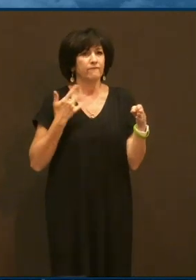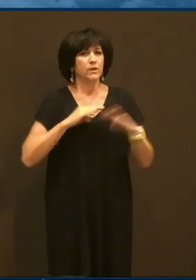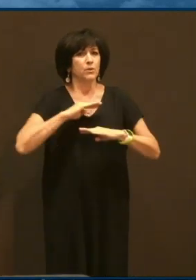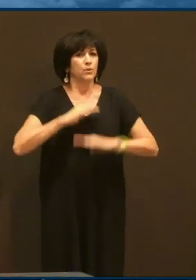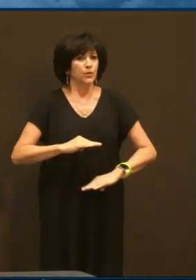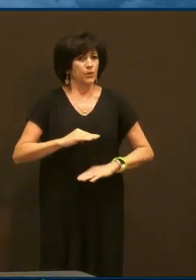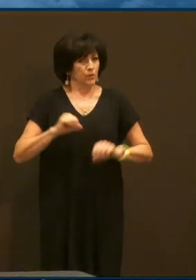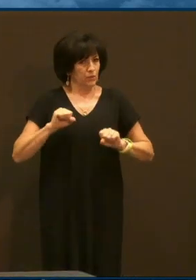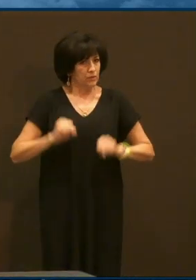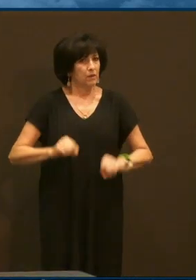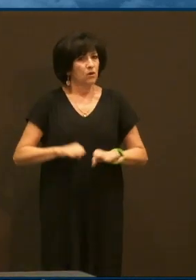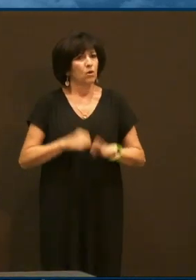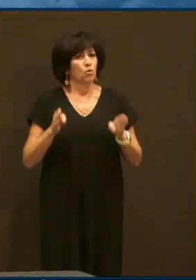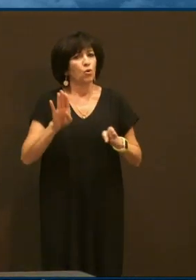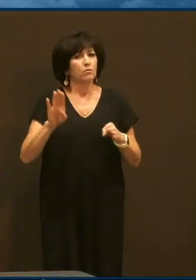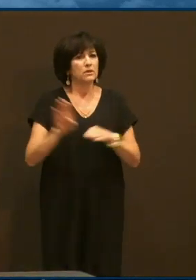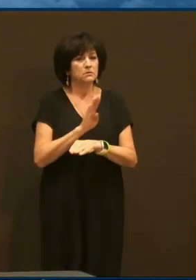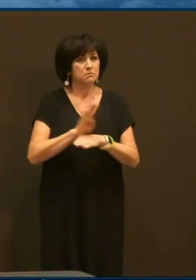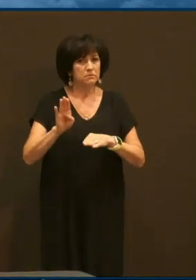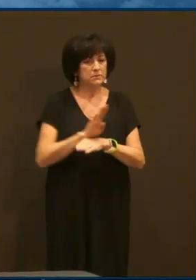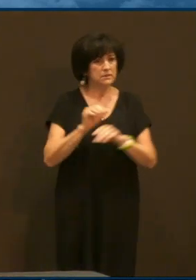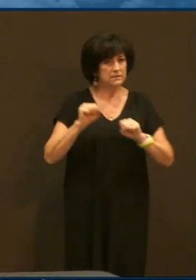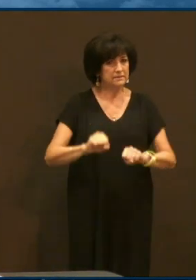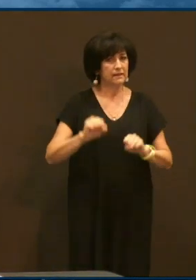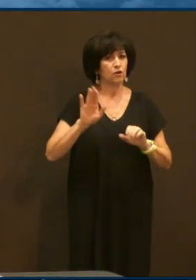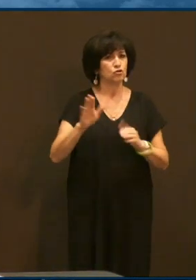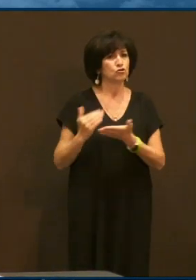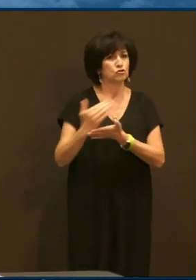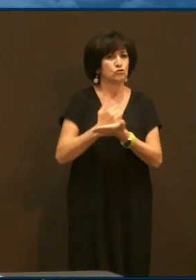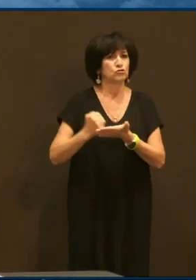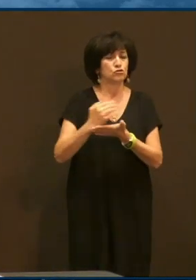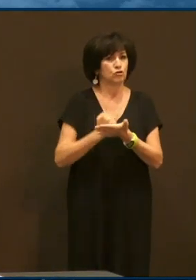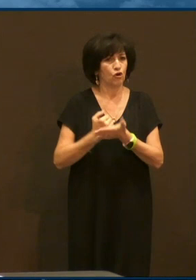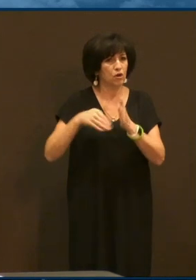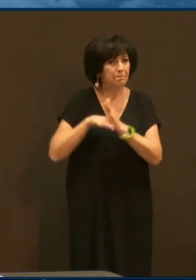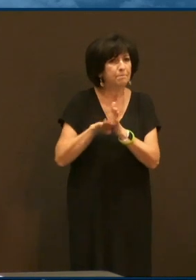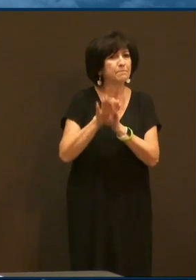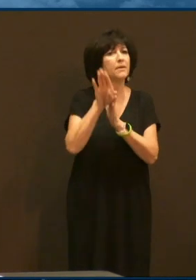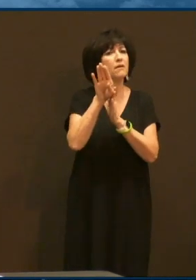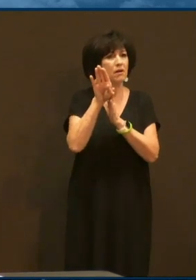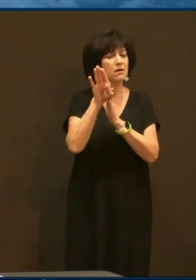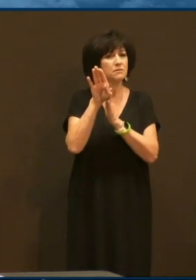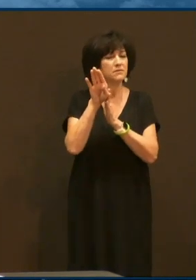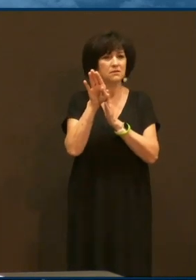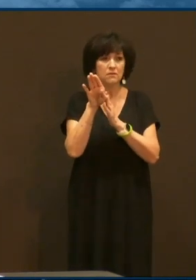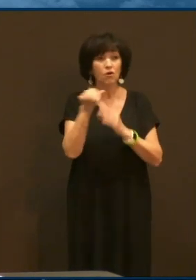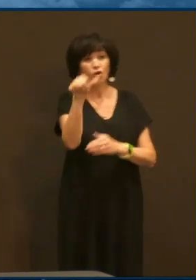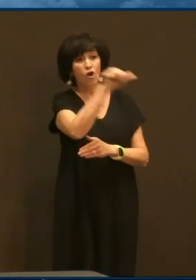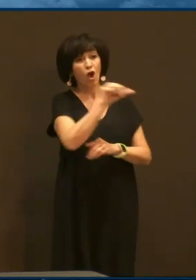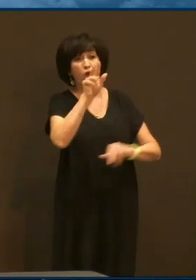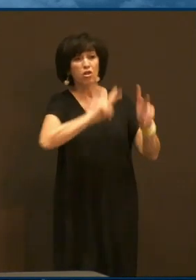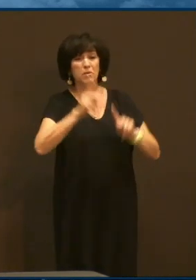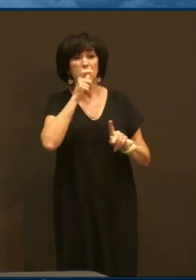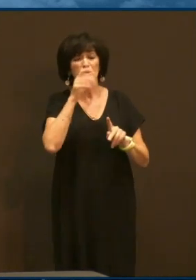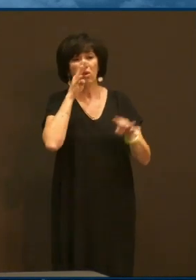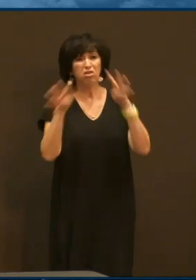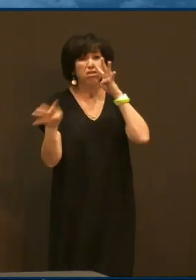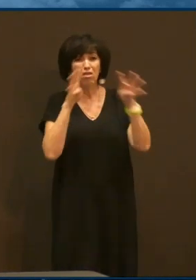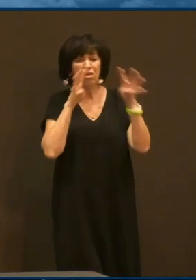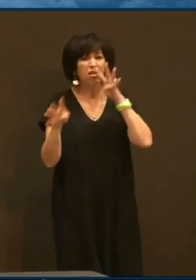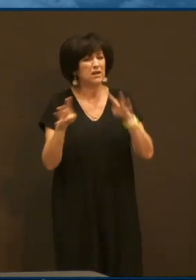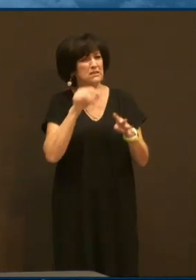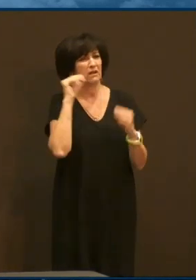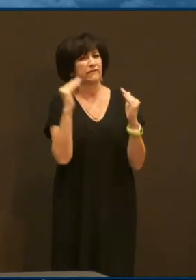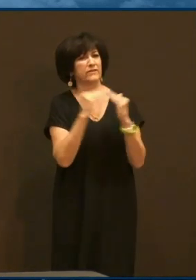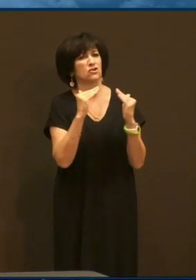going because folks have gotten complacent and not taking protective measures. We know the science is